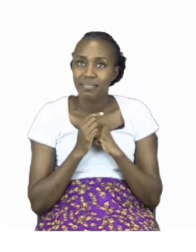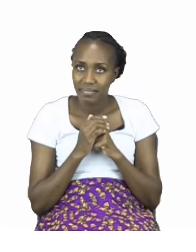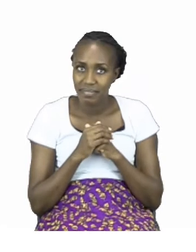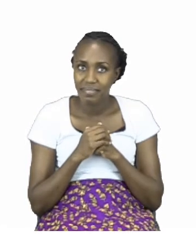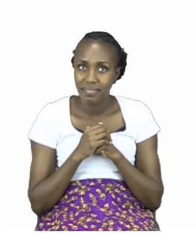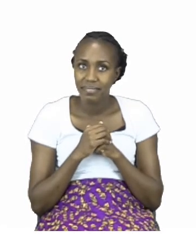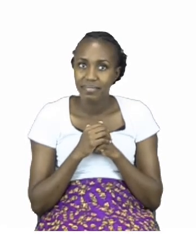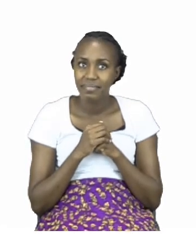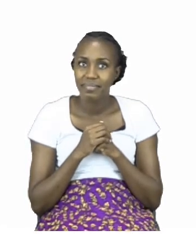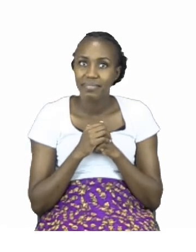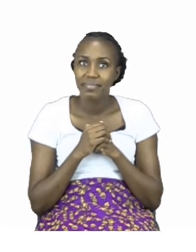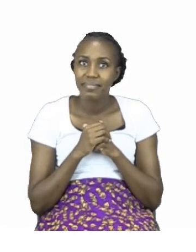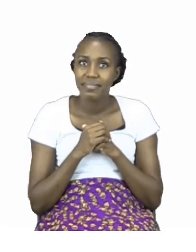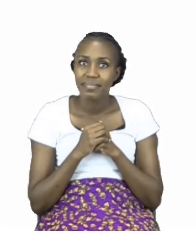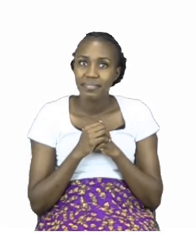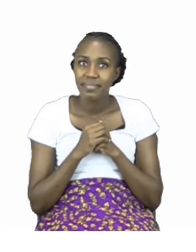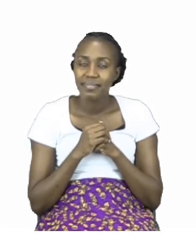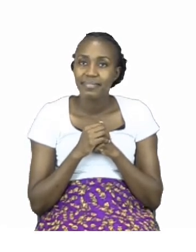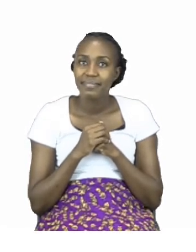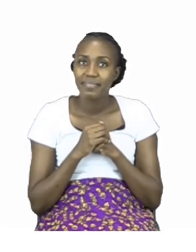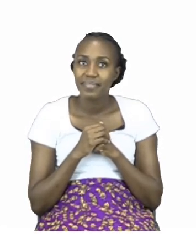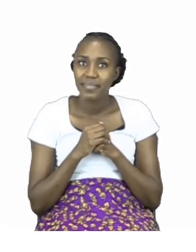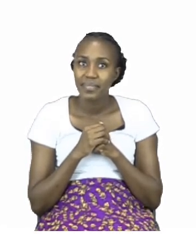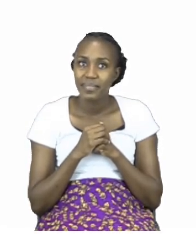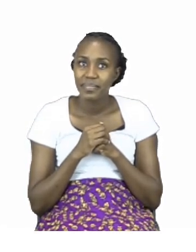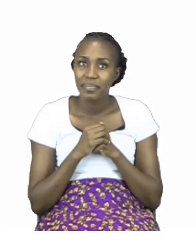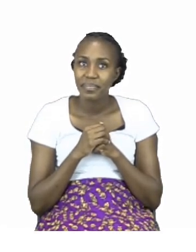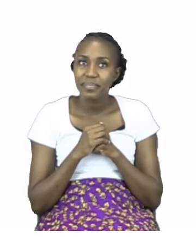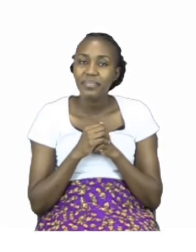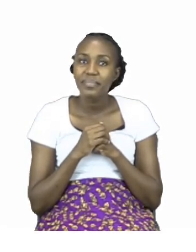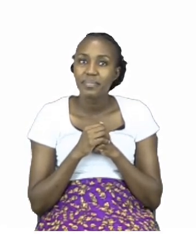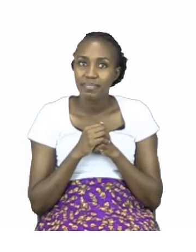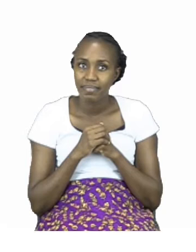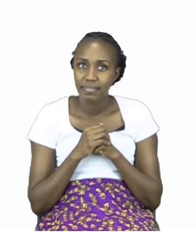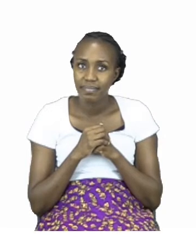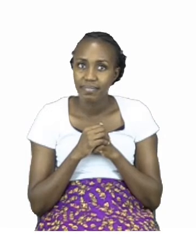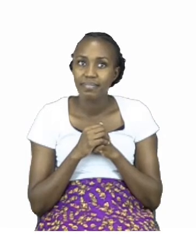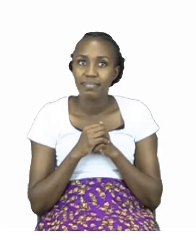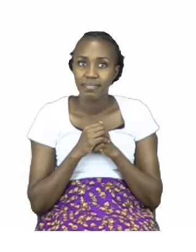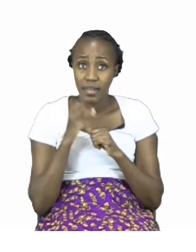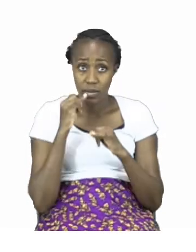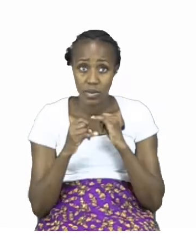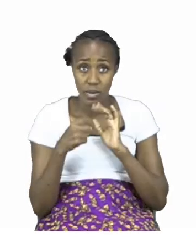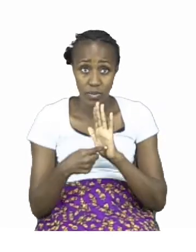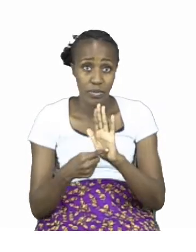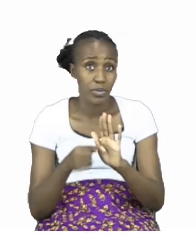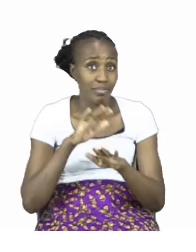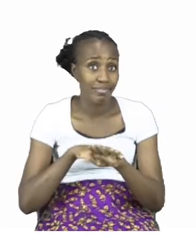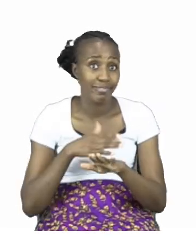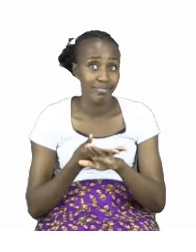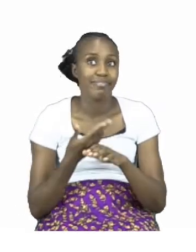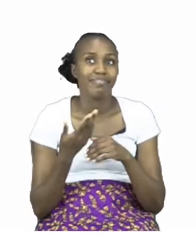want us to do from big to small. We're going to do the last one they have given us.